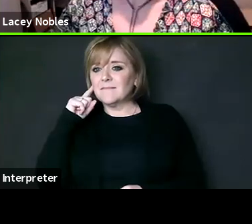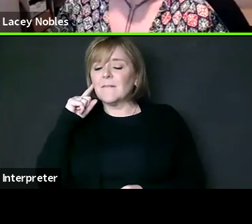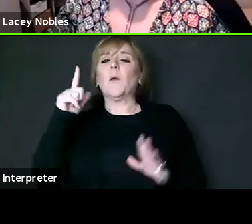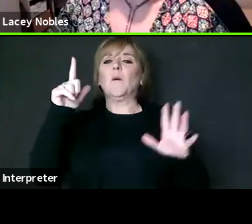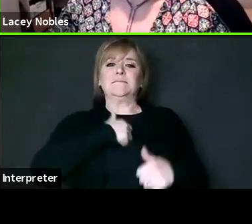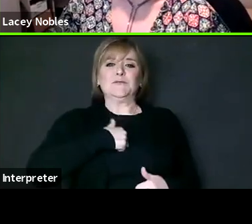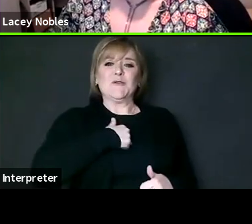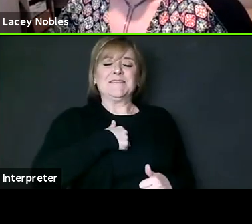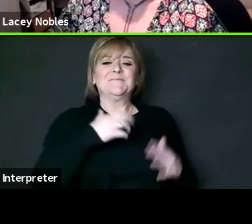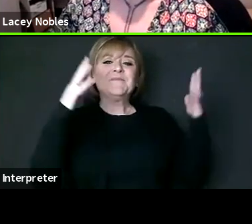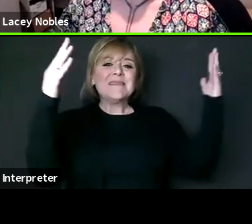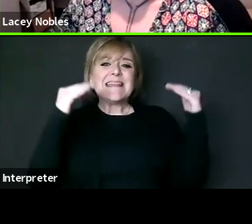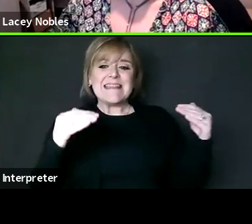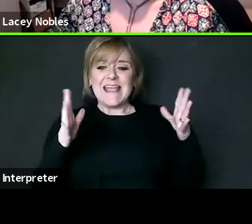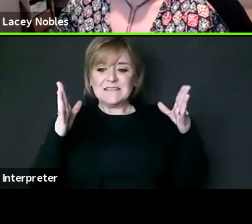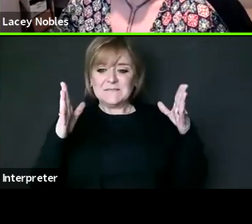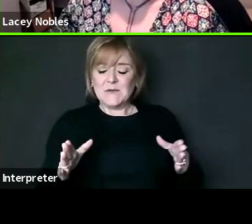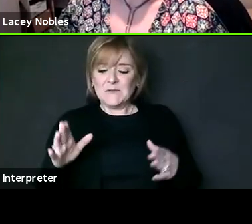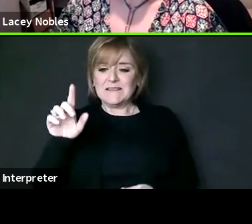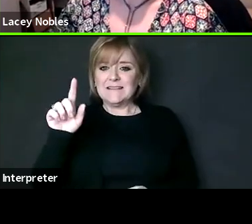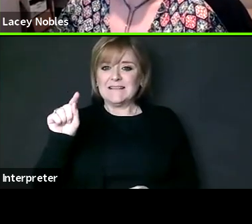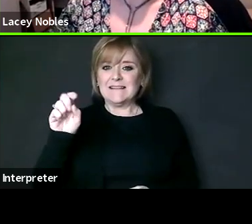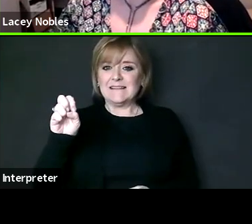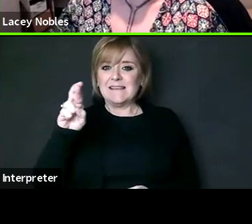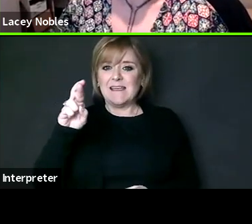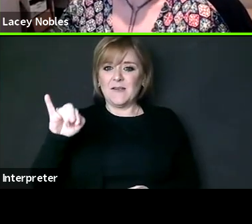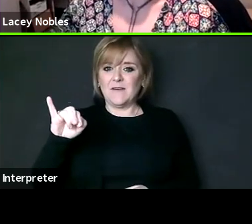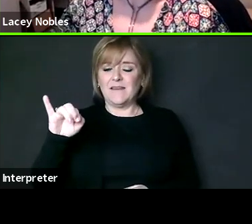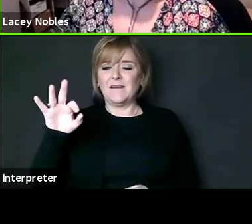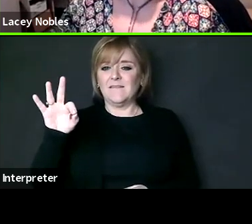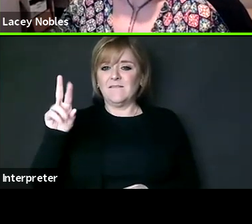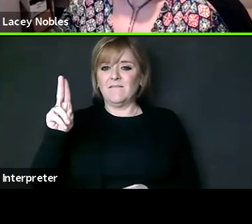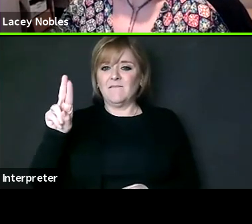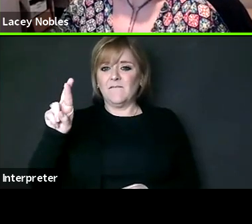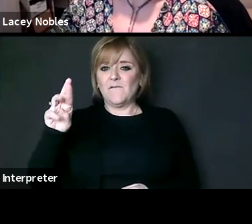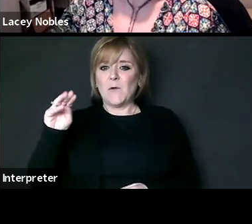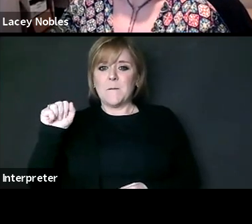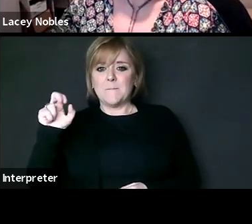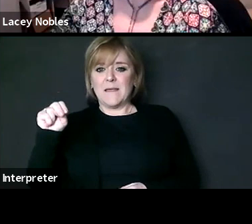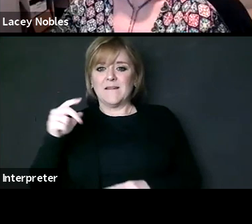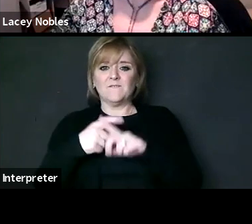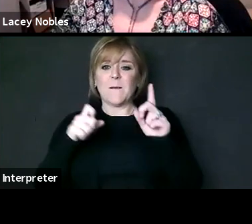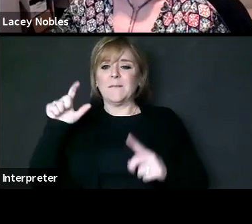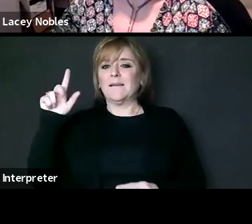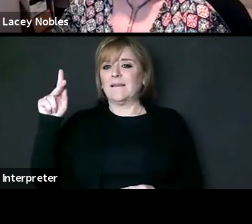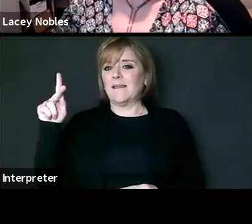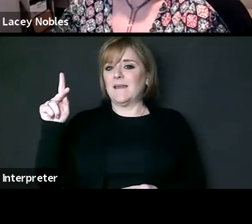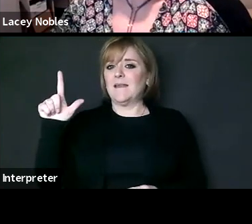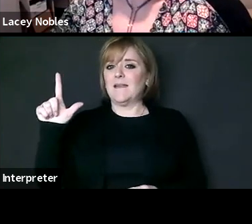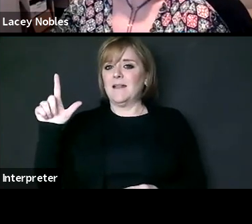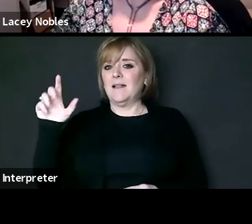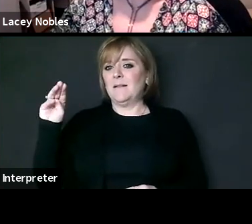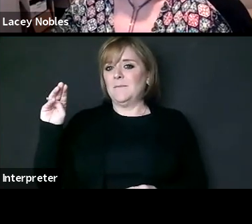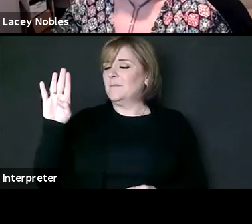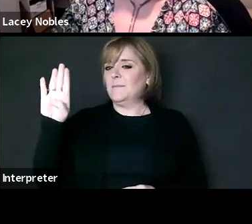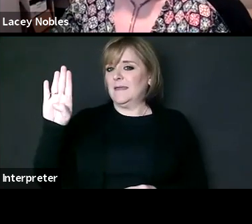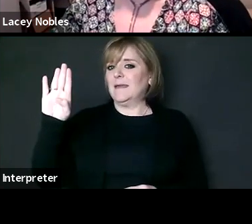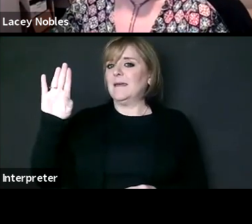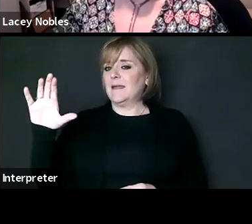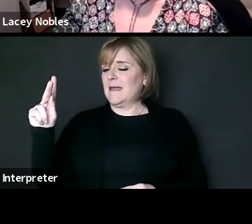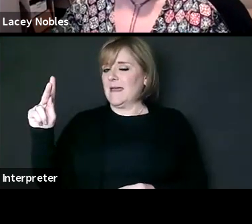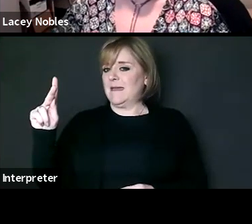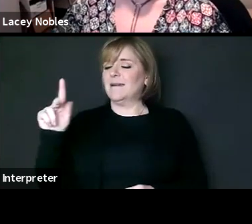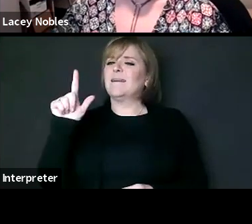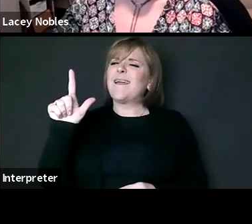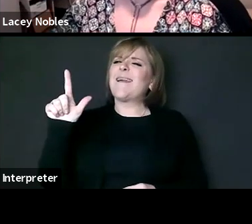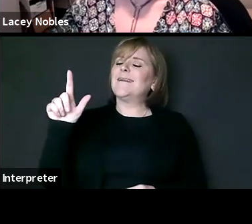Sorry. Our next question will be from Terry Furman from KOBK. Good morning, everyone. I wanted to ask about the fact